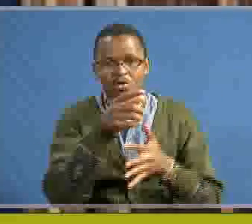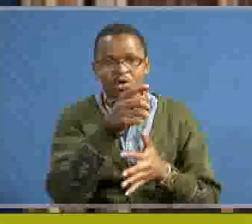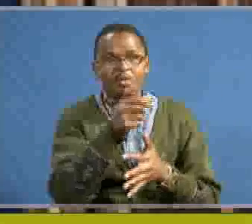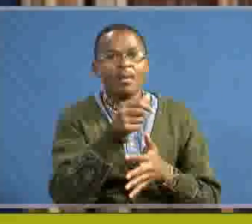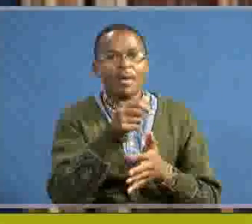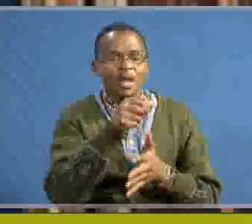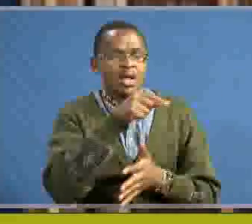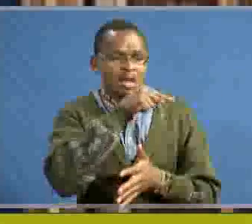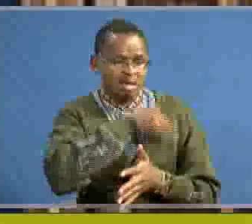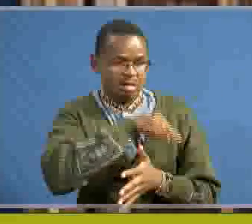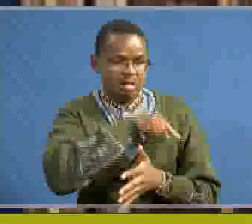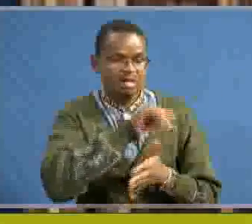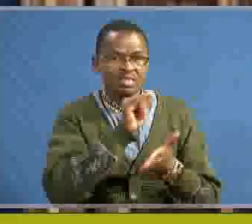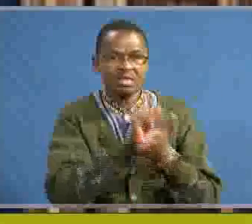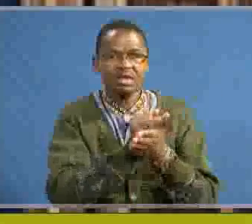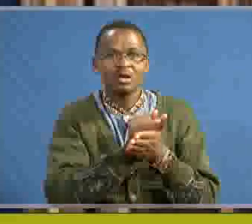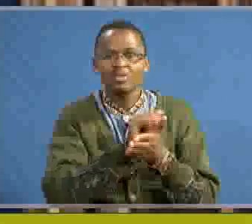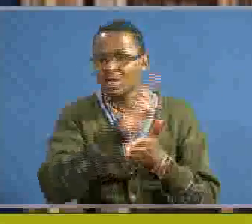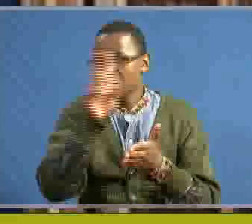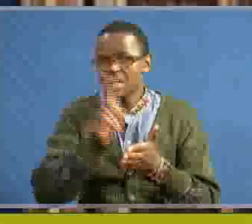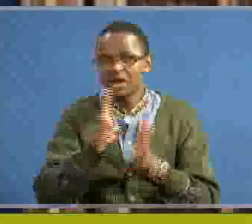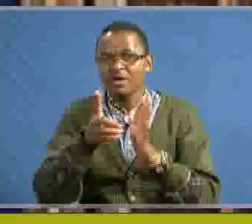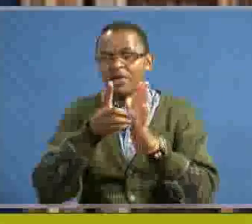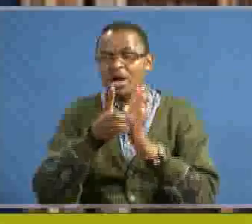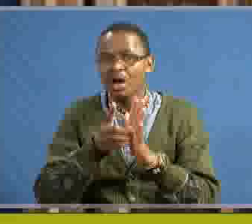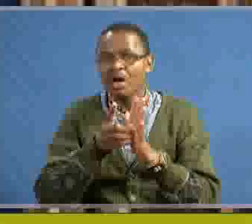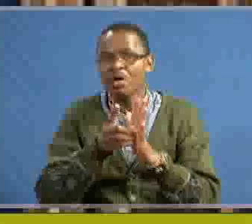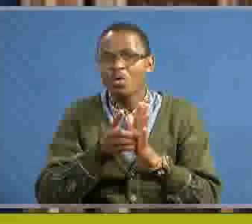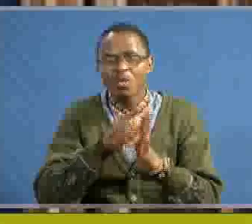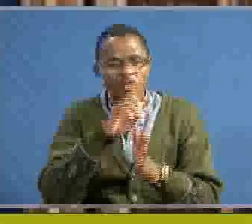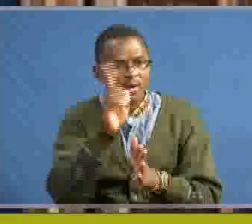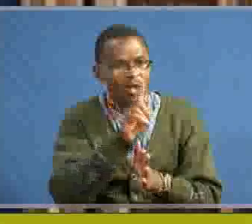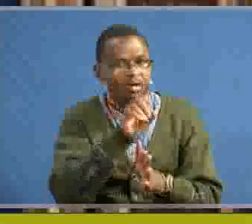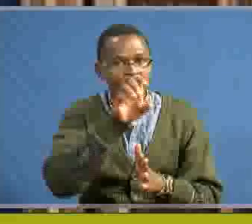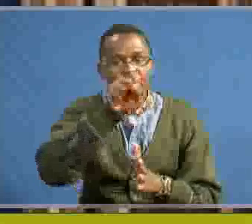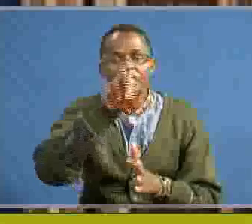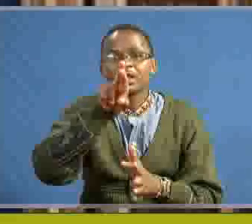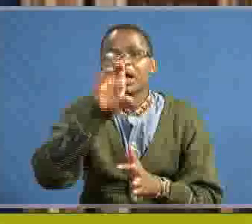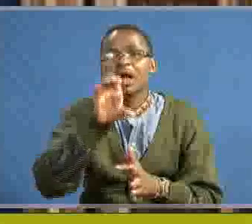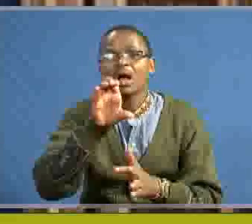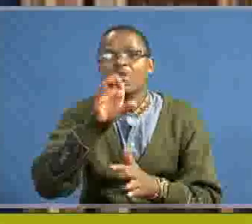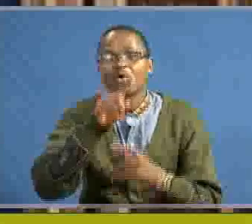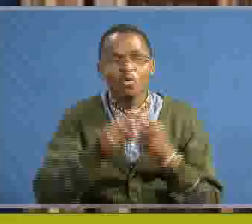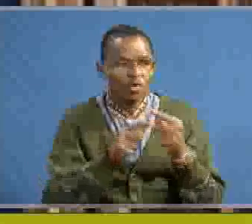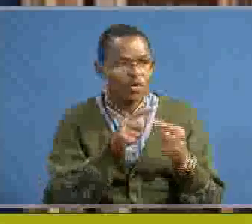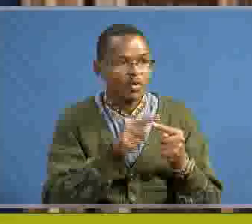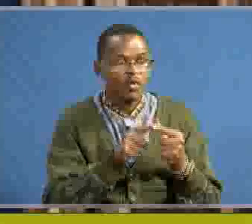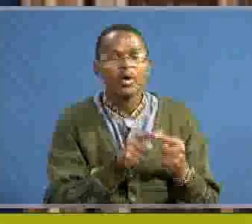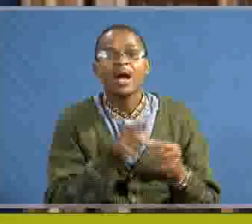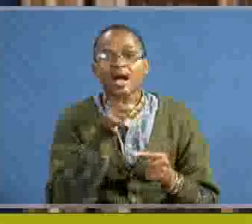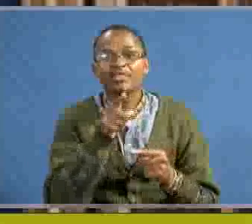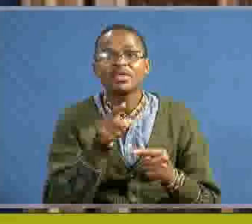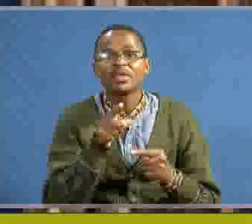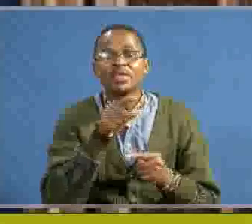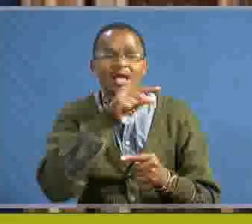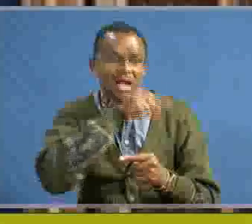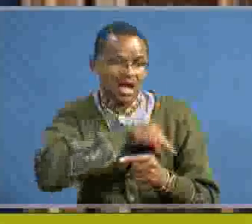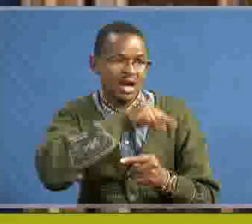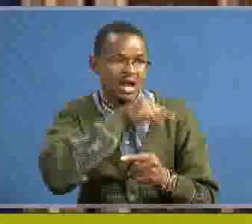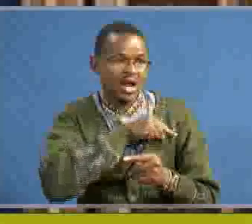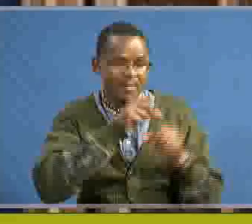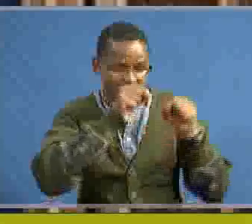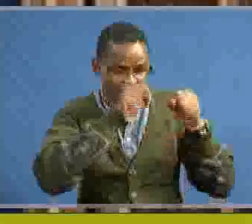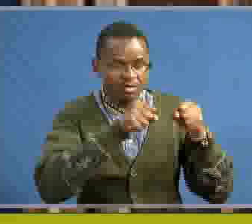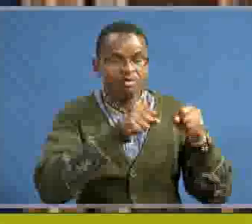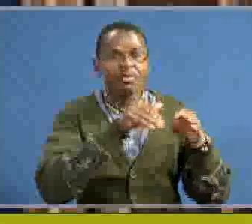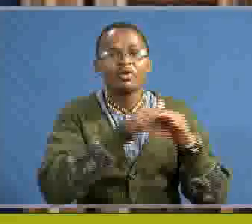allowances that we never demanded where it was SRC when this allowance and agreements